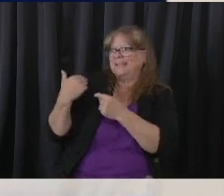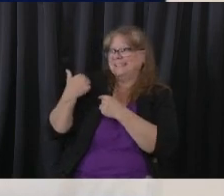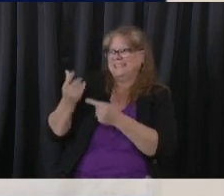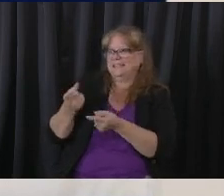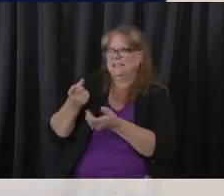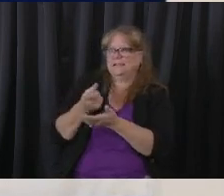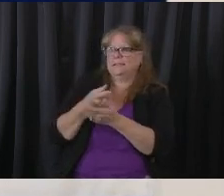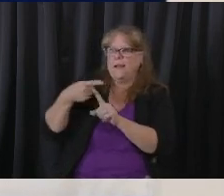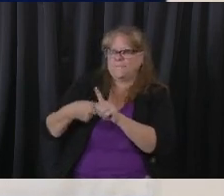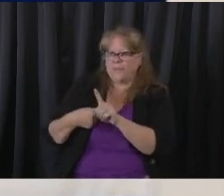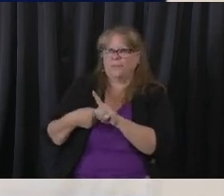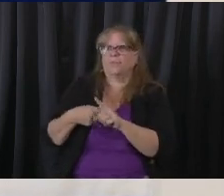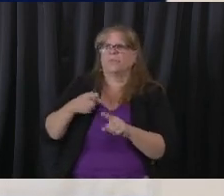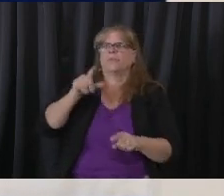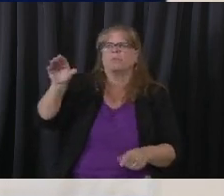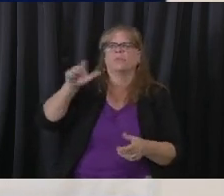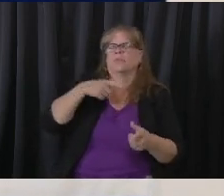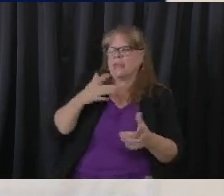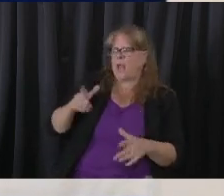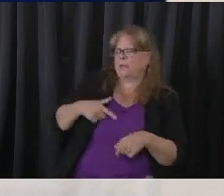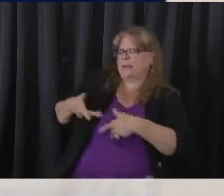Herlihy?